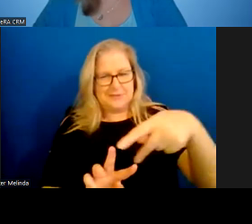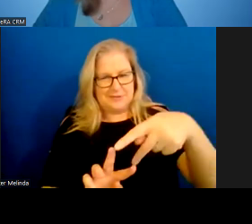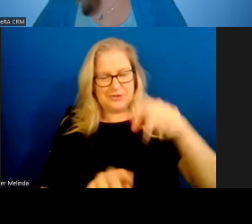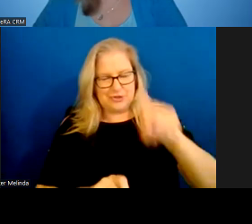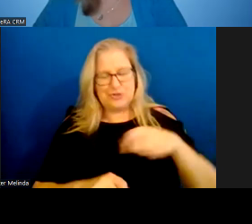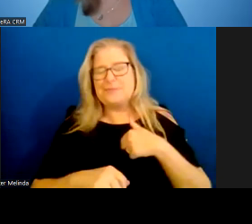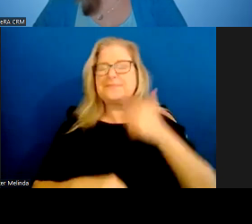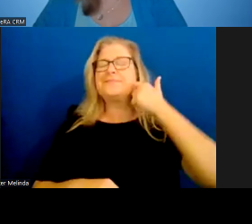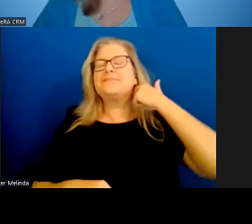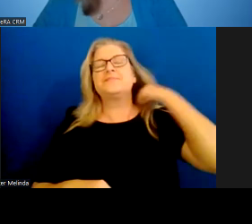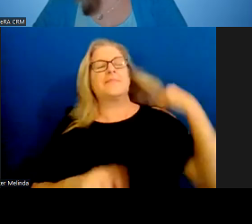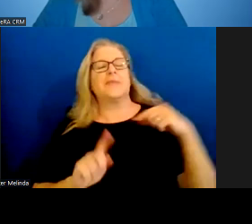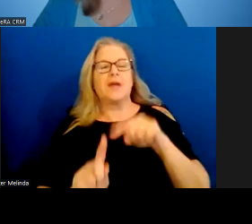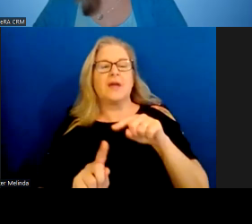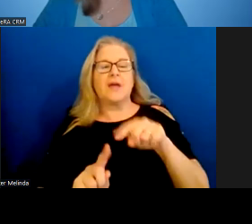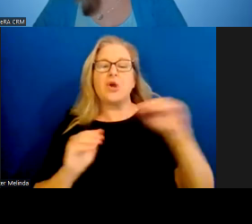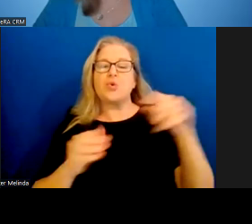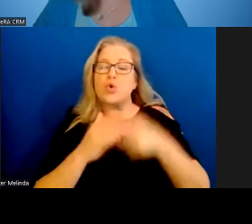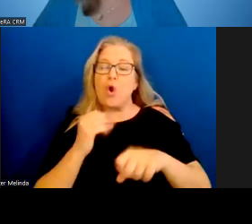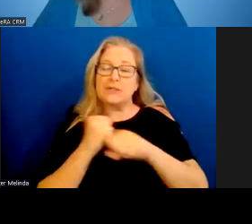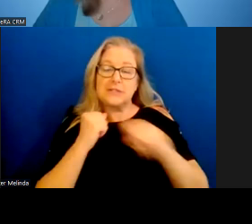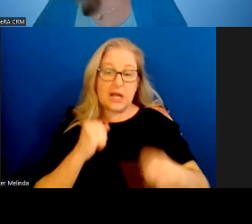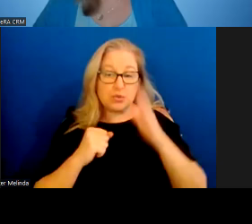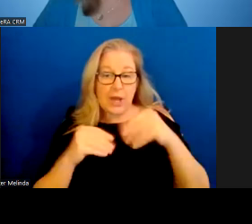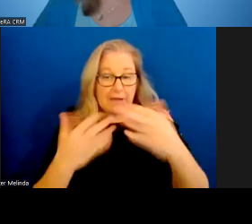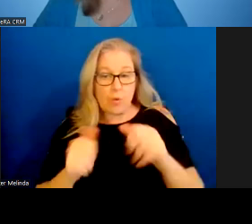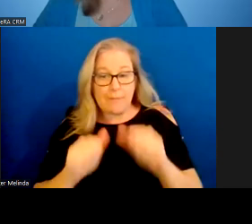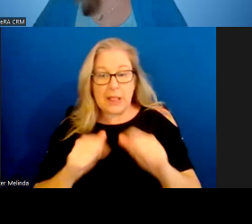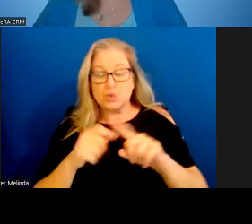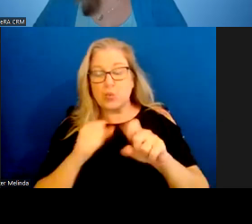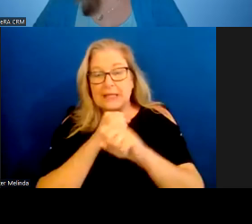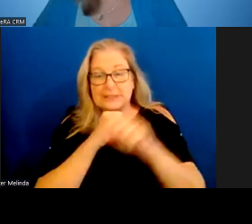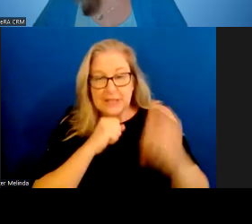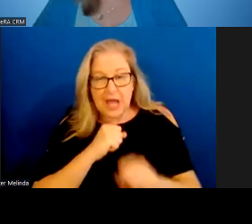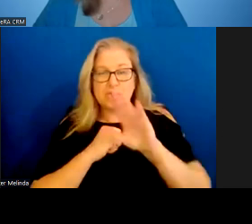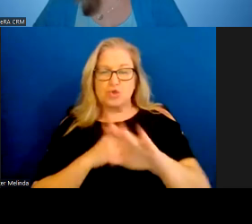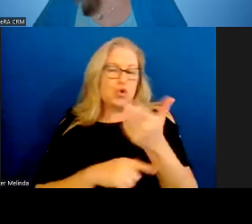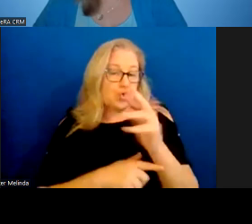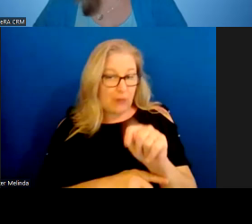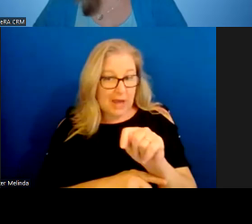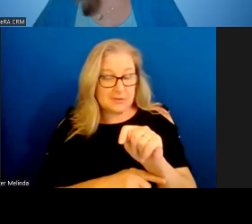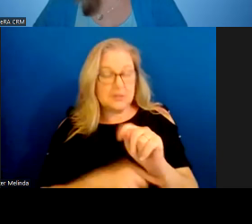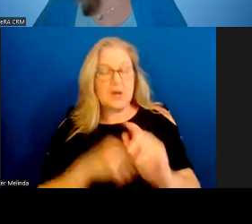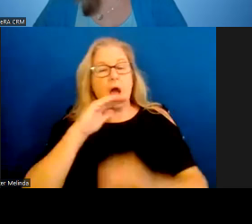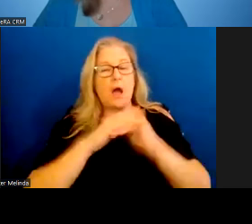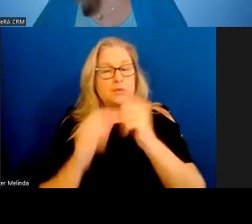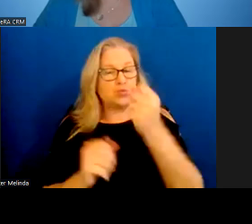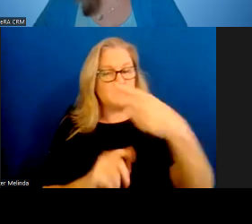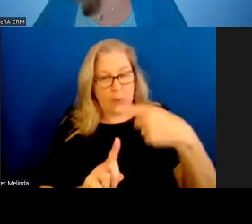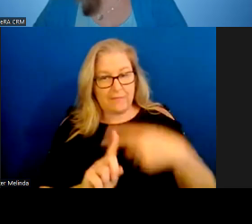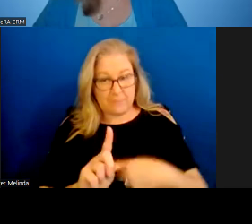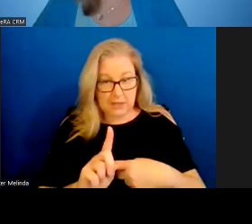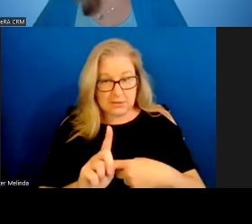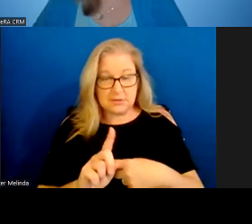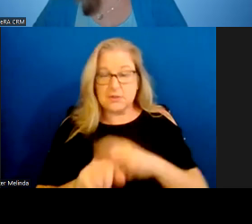differently. This no cost extension is going to give you the ability to extend your grant for up to 12 months. Only